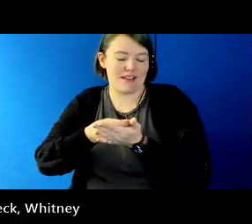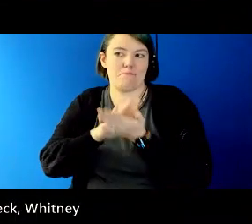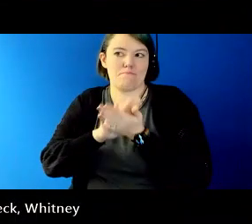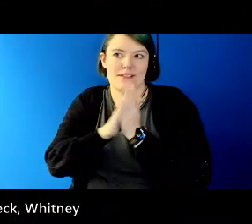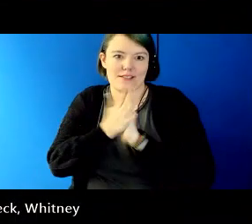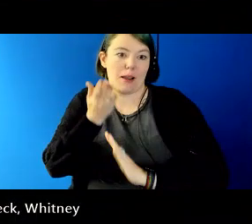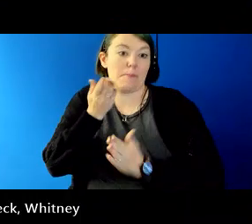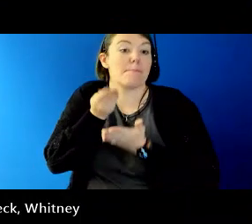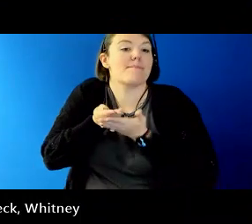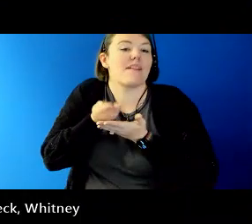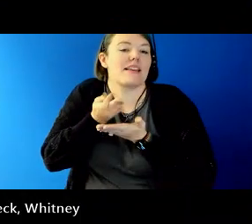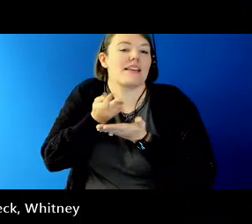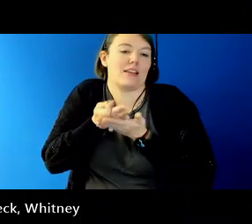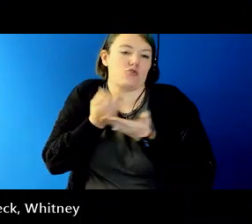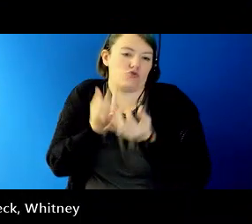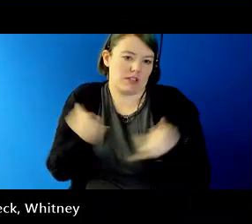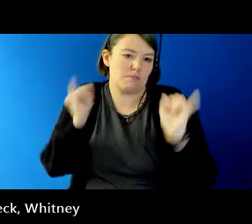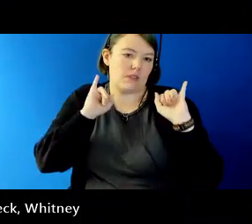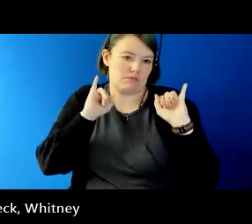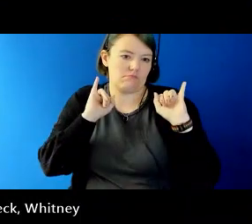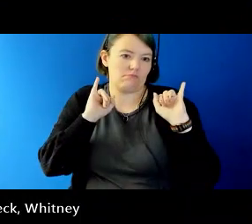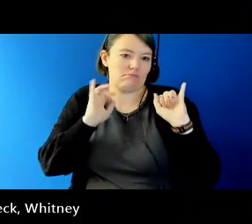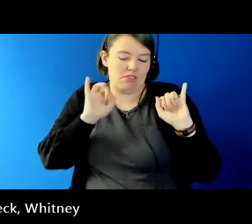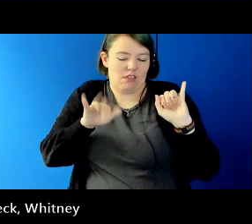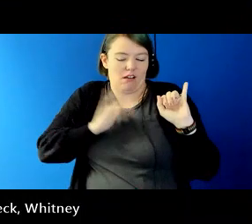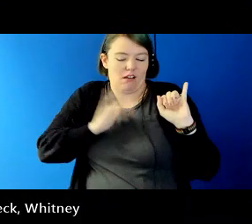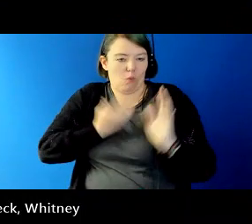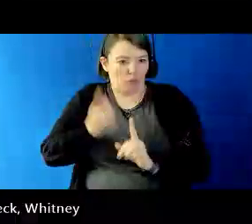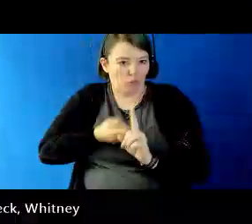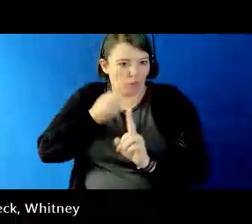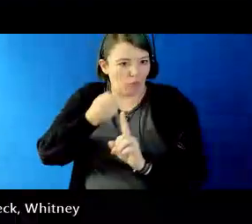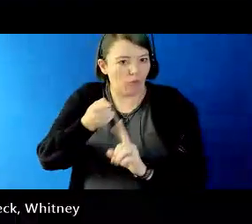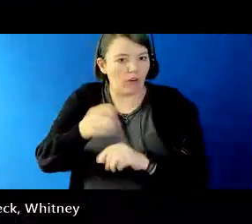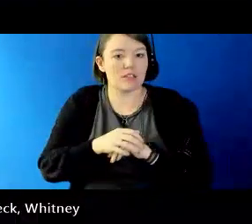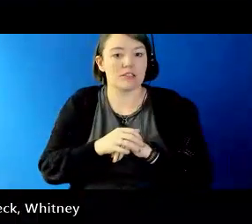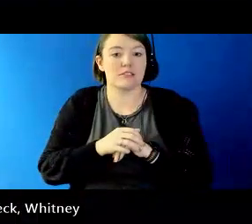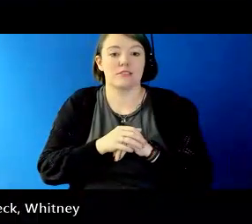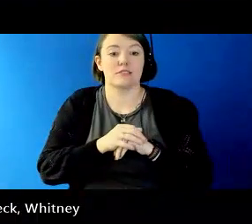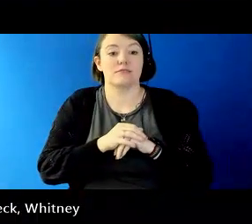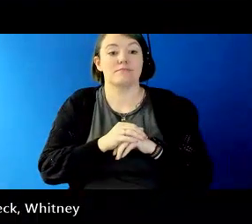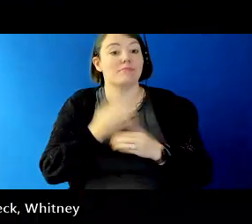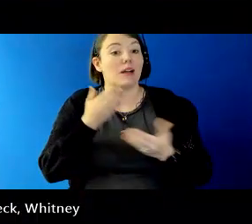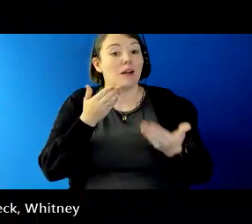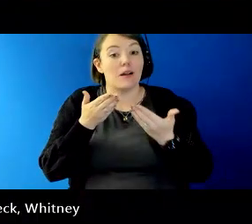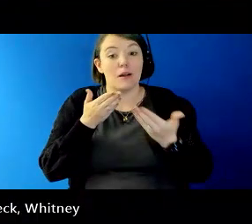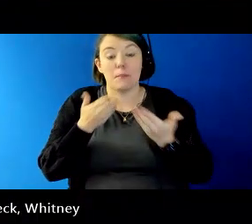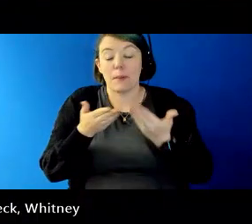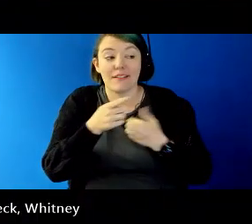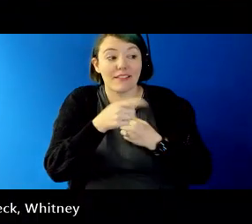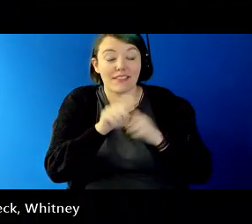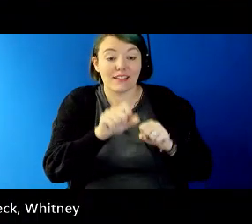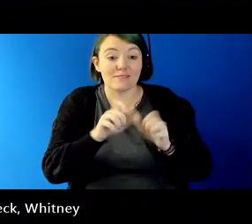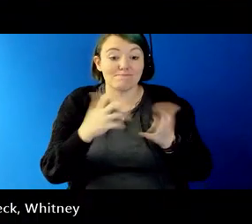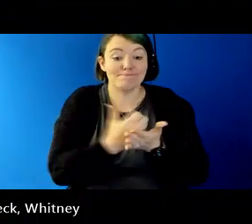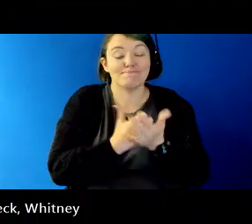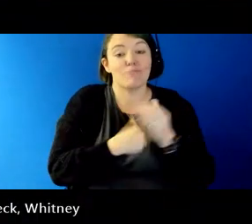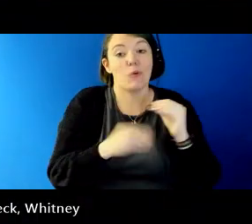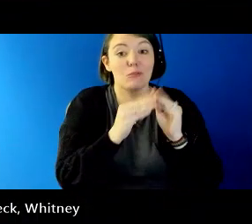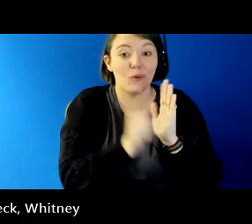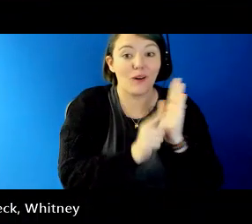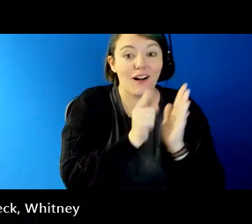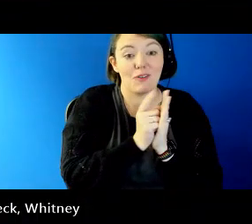it empowers them to stay in the workforce and to maybe take on more hours or to take on that raise if they're working for that. And the biggest thing